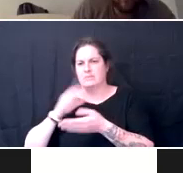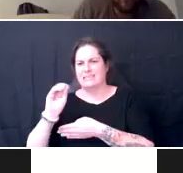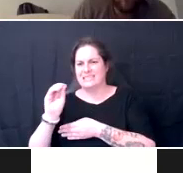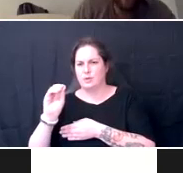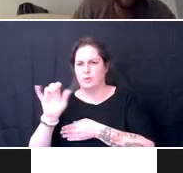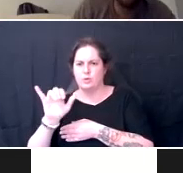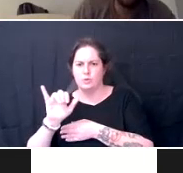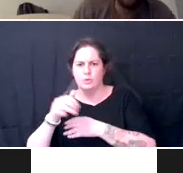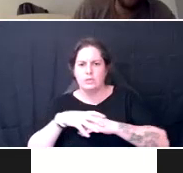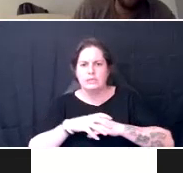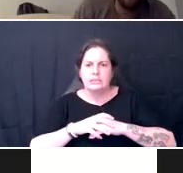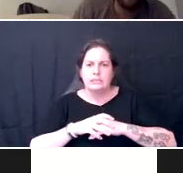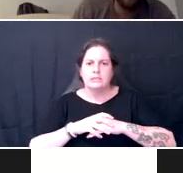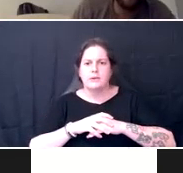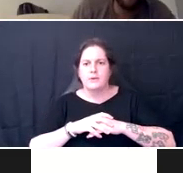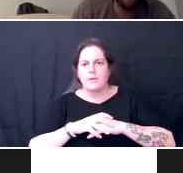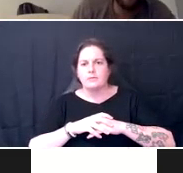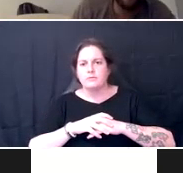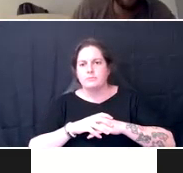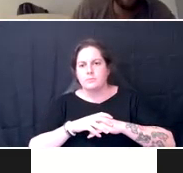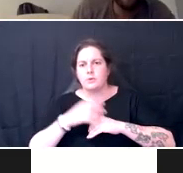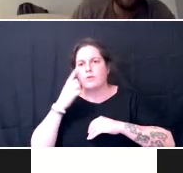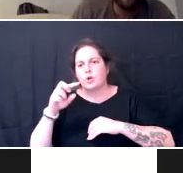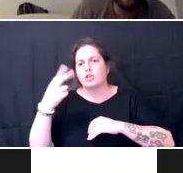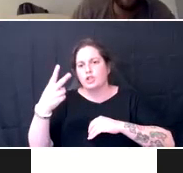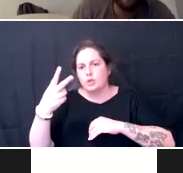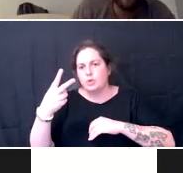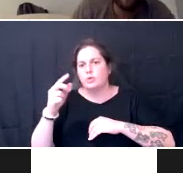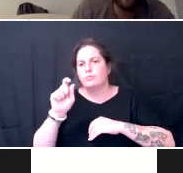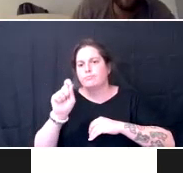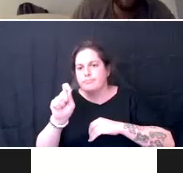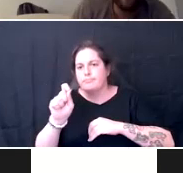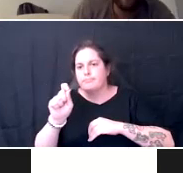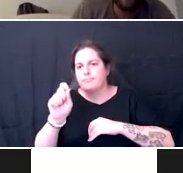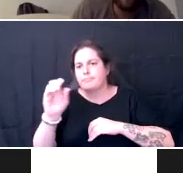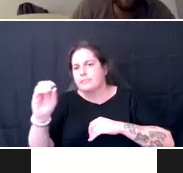2.6. Okay. Times